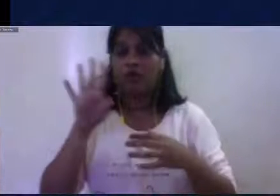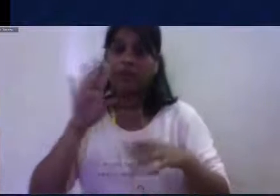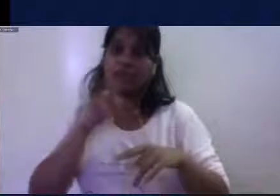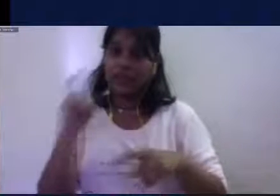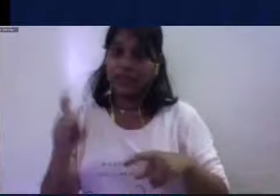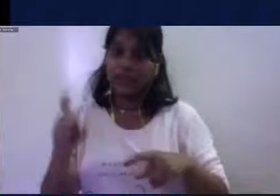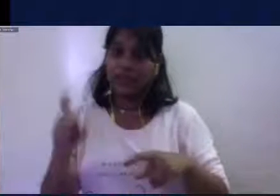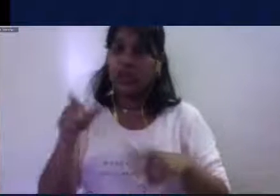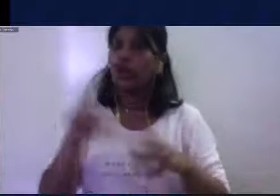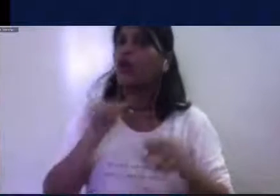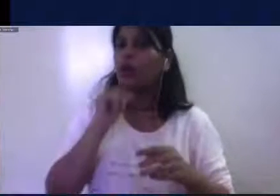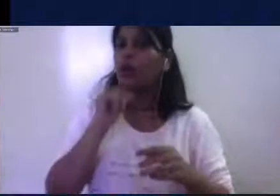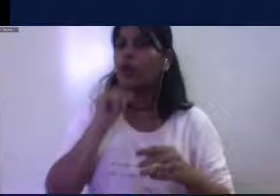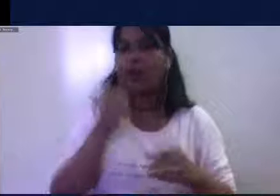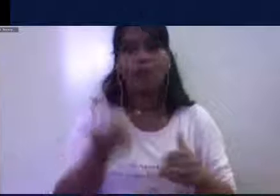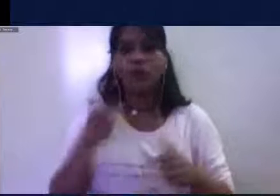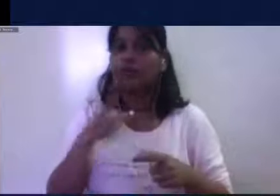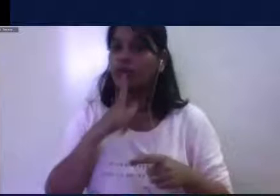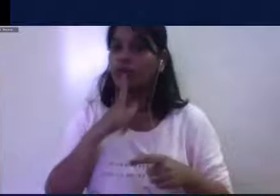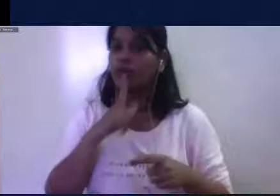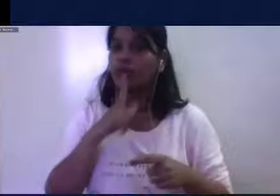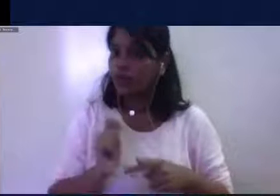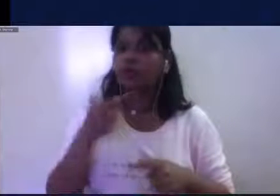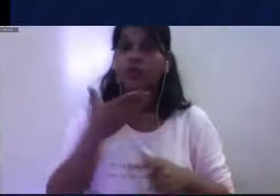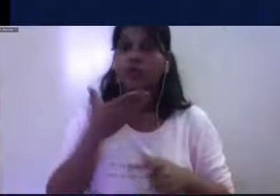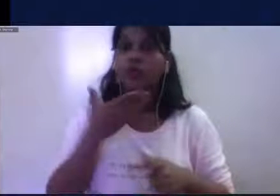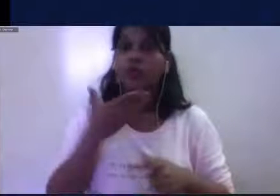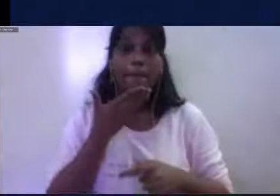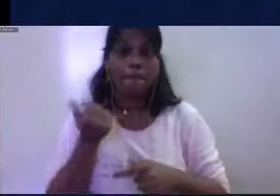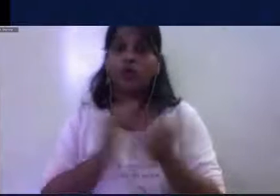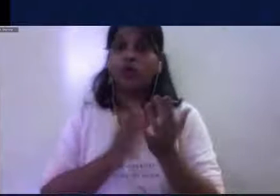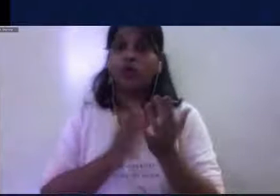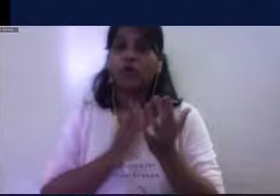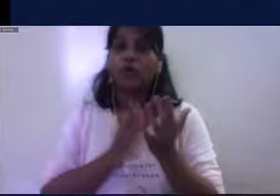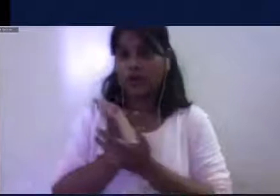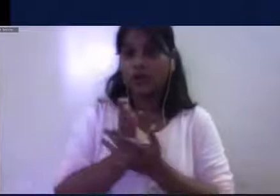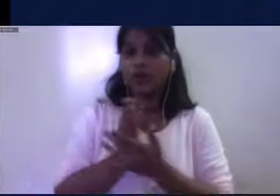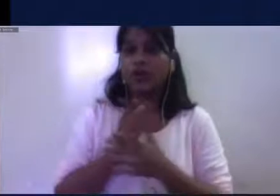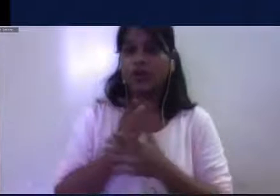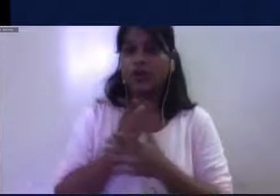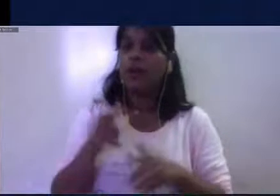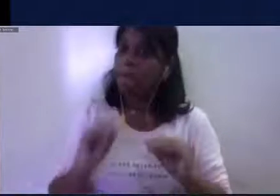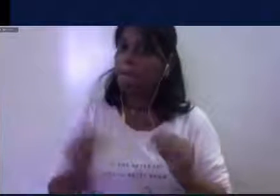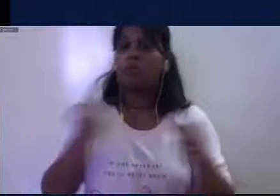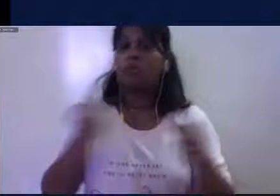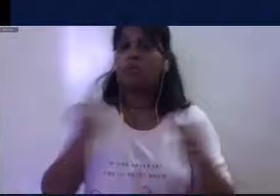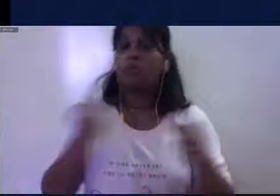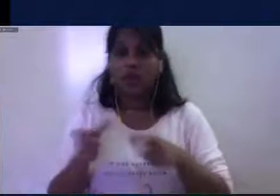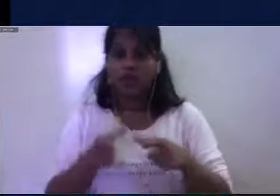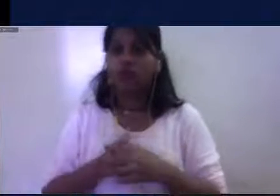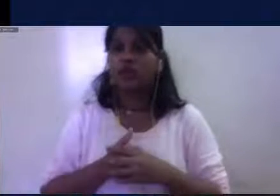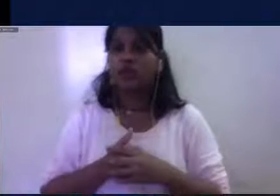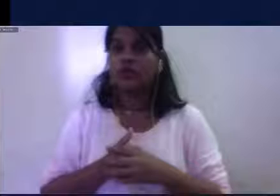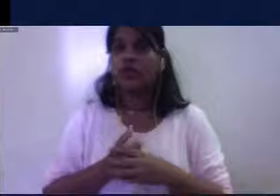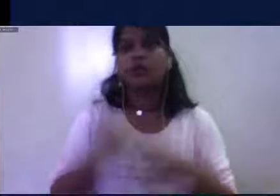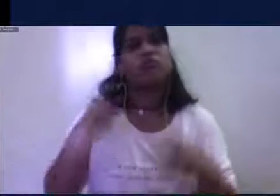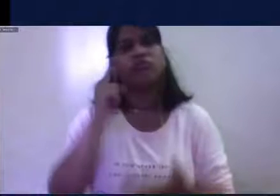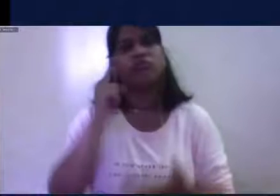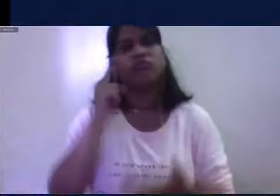not going to be possible in reality. We have to choose the best possible window there because there are going to be constraints. So we